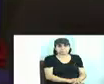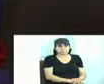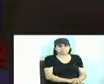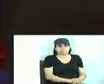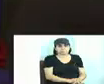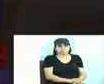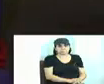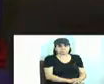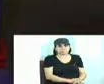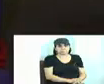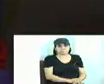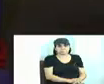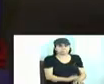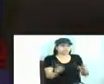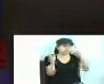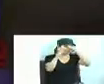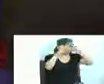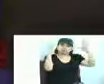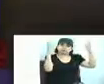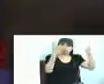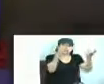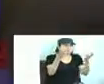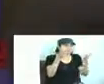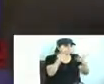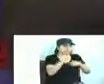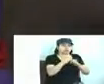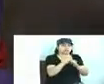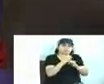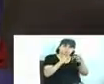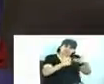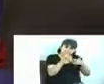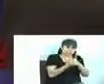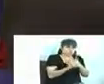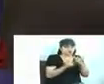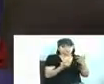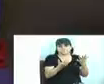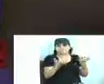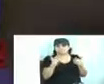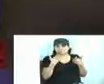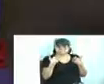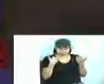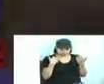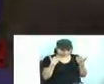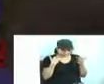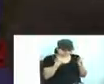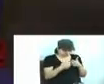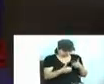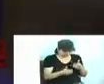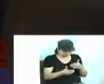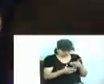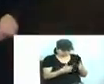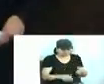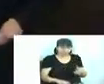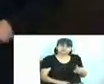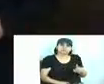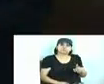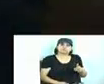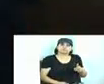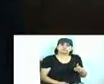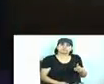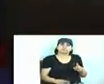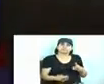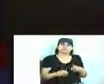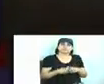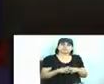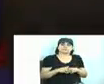I don't care what are visions that we want to create, whatever projects that we have, whatever great ideas may come out of this mind, once in a while I have a